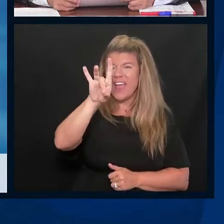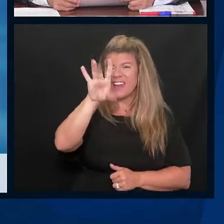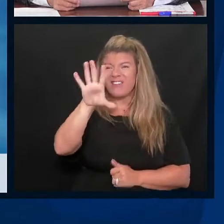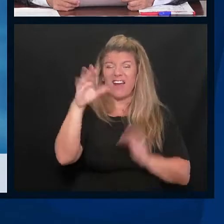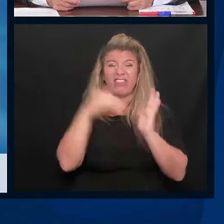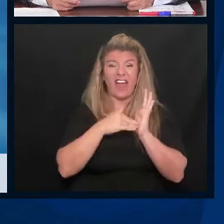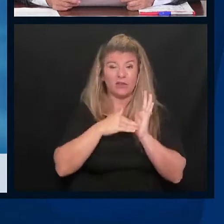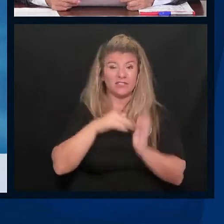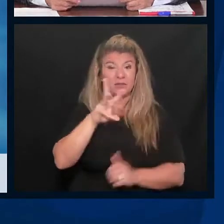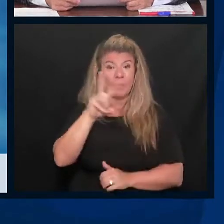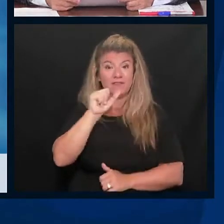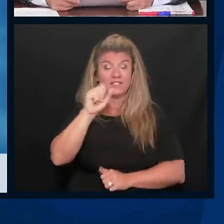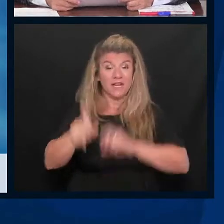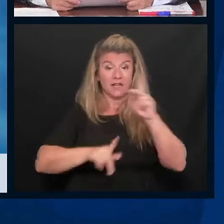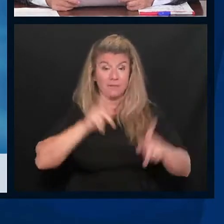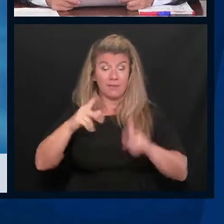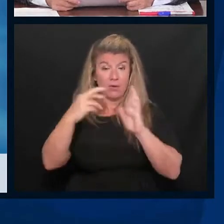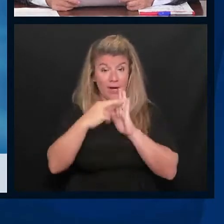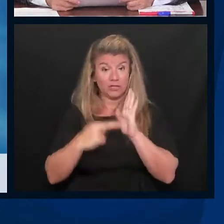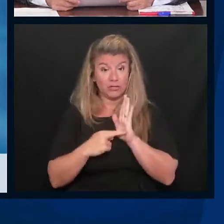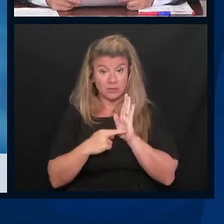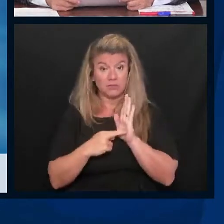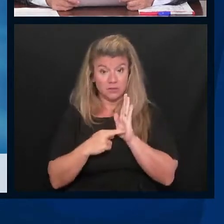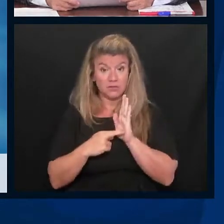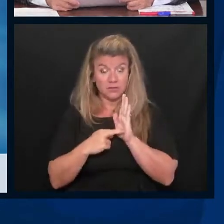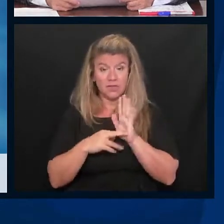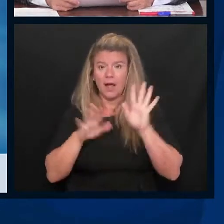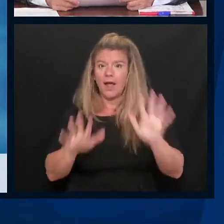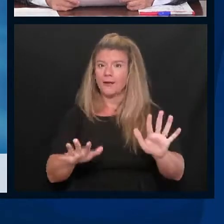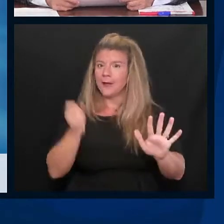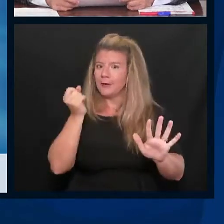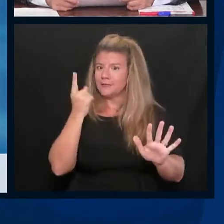185,000 West Virginians have registered. Now just